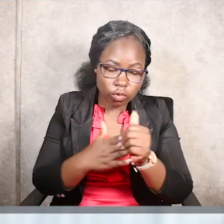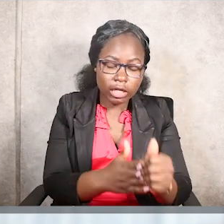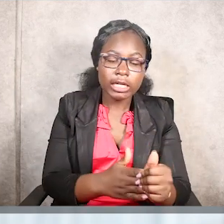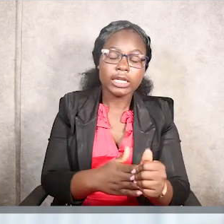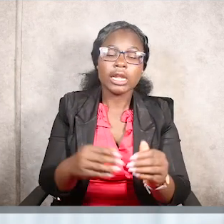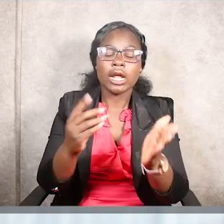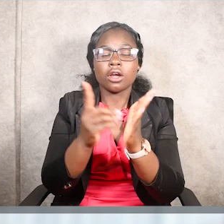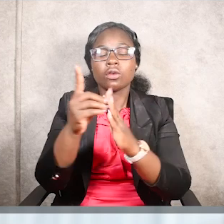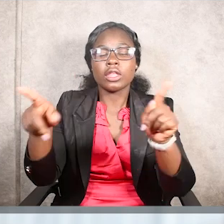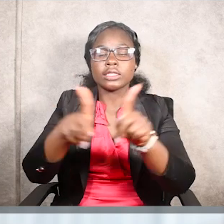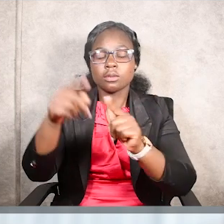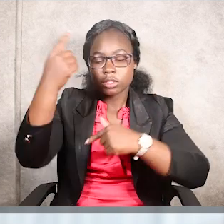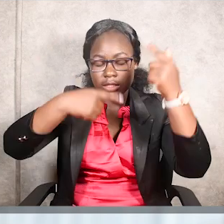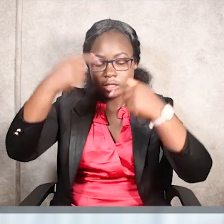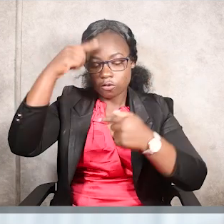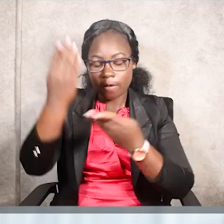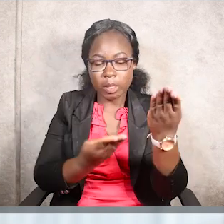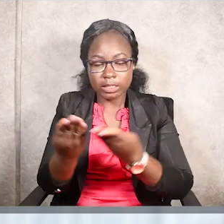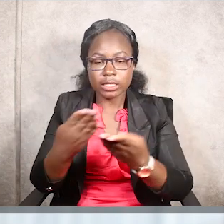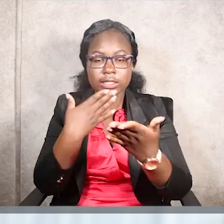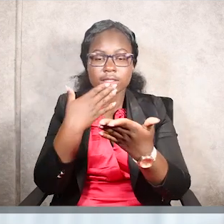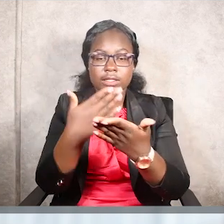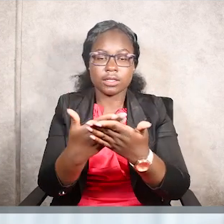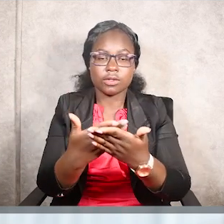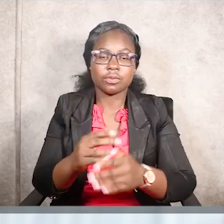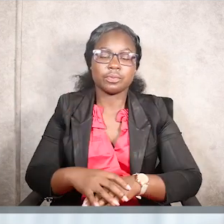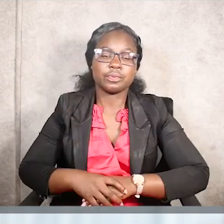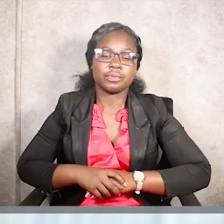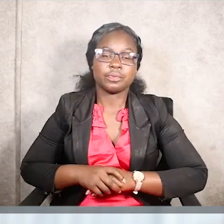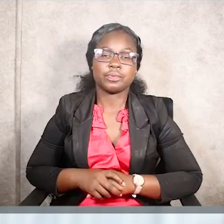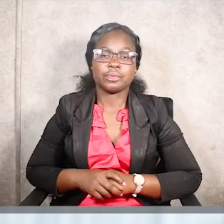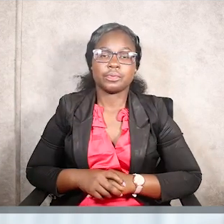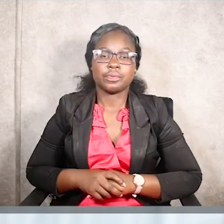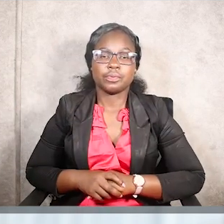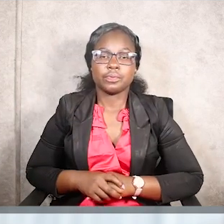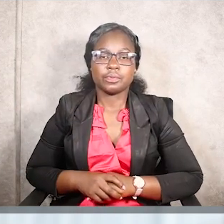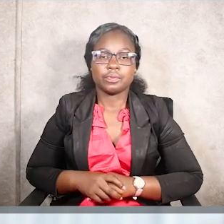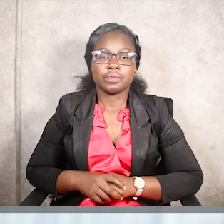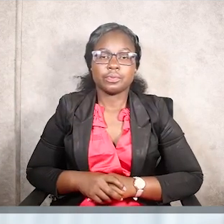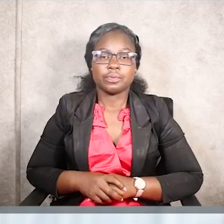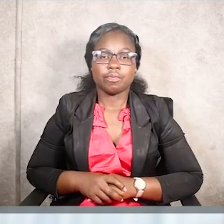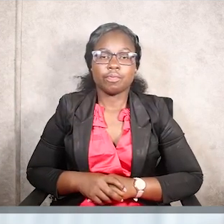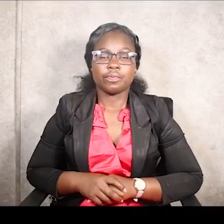only with that will we be able to drive growth and success for our businesses. Thank you.